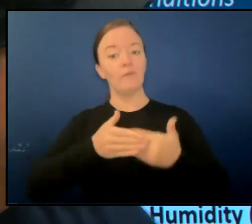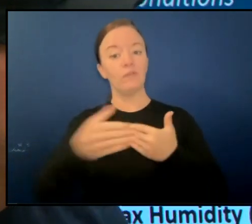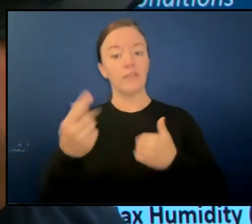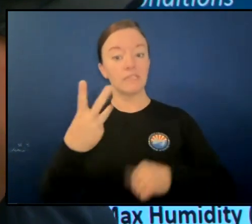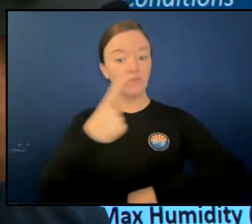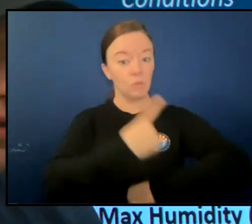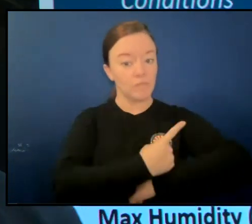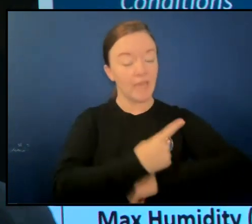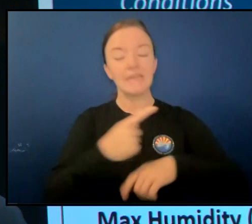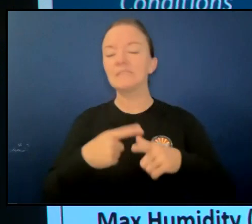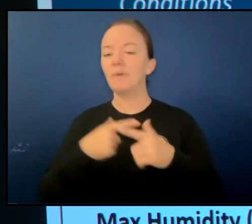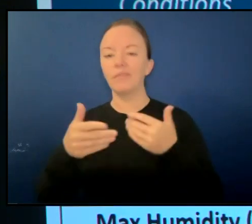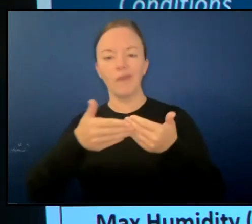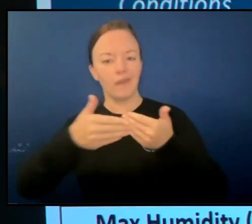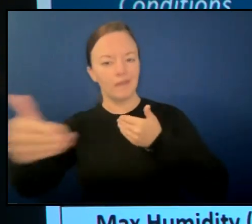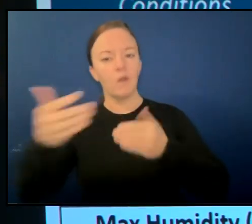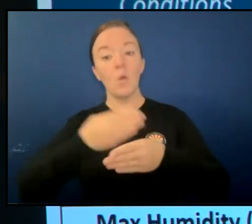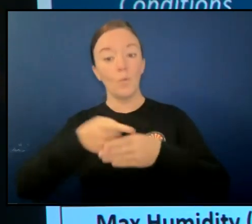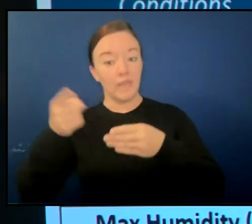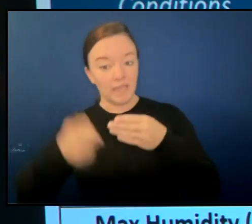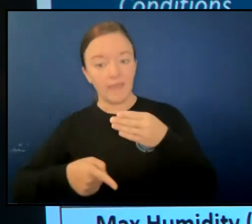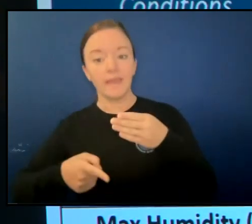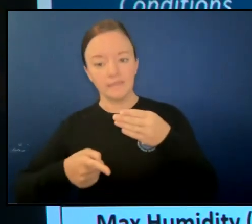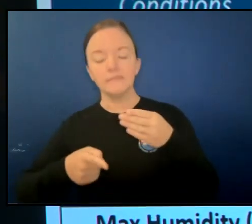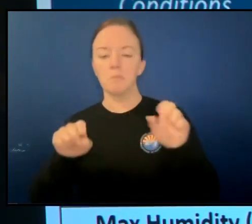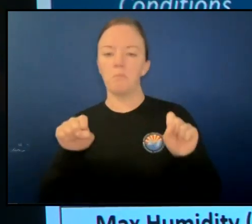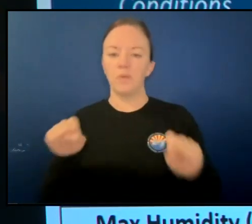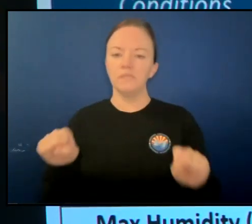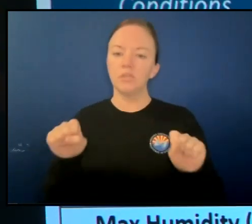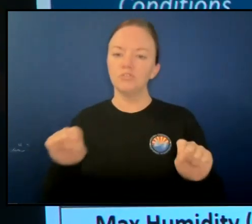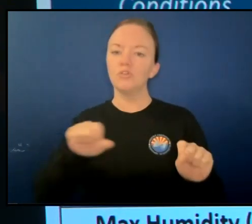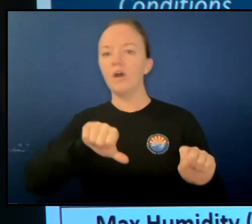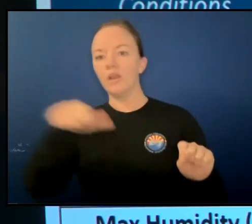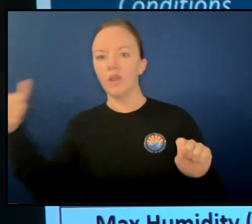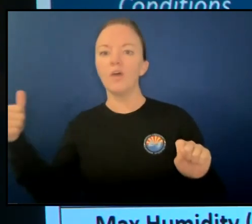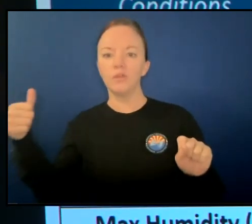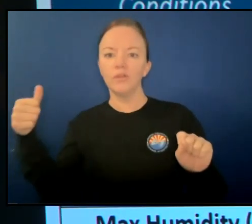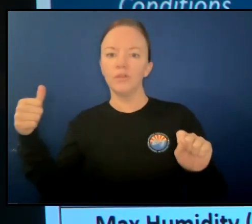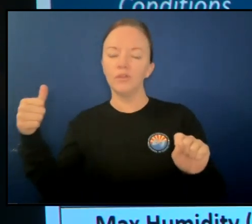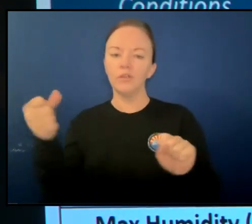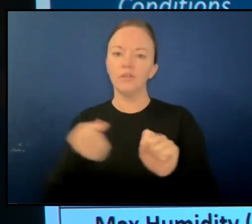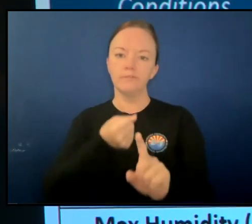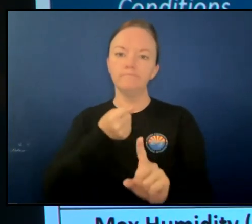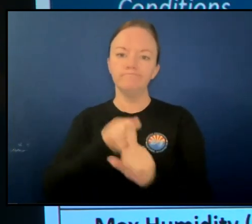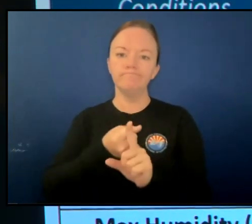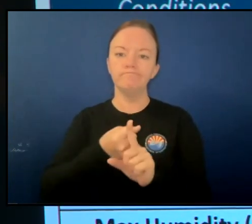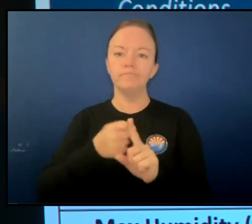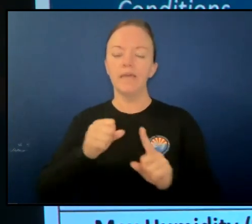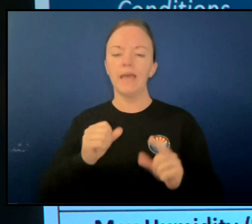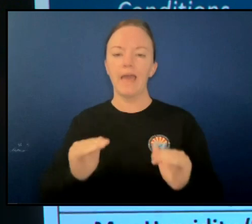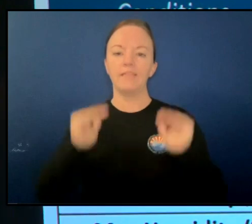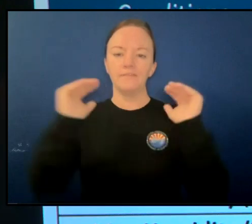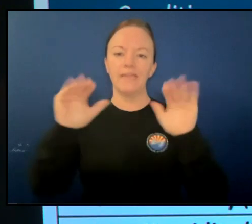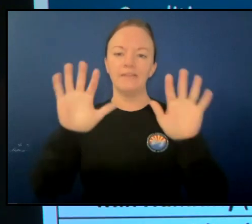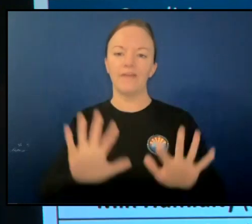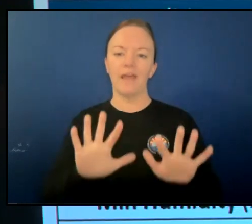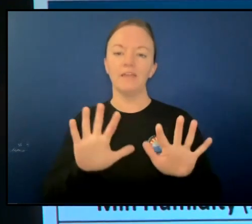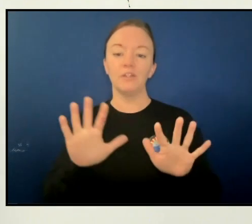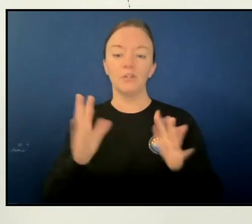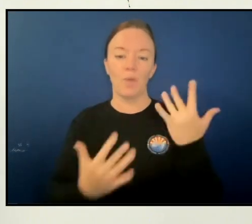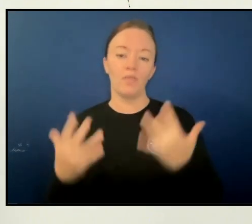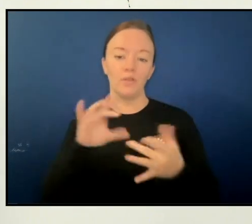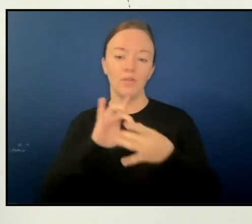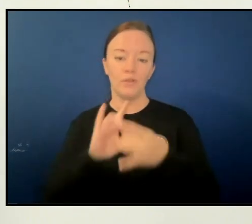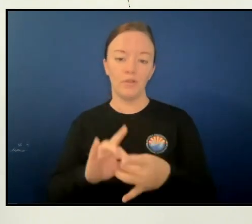head into the weekend, we're looking at potential for another active elevated fire weather period. So